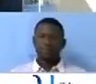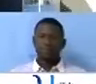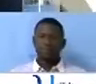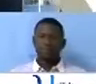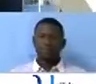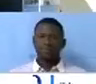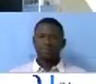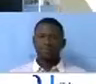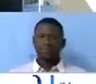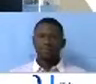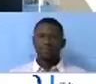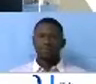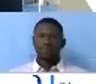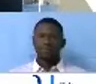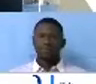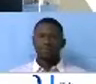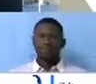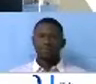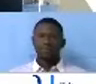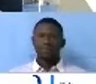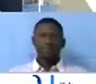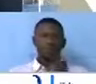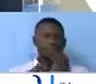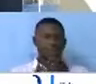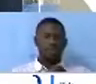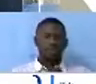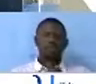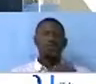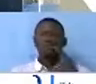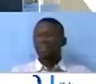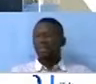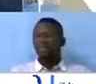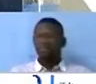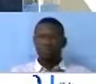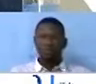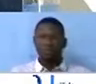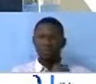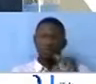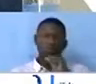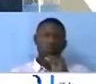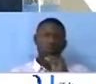He said, at some point I was returned to the cells.